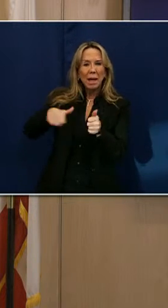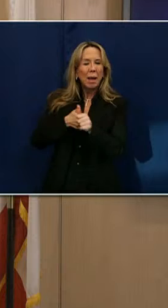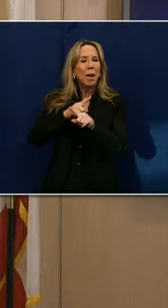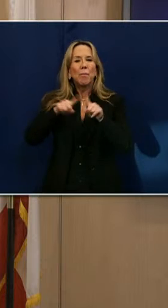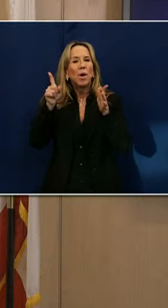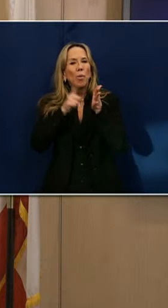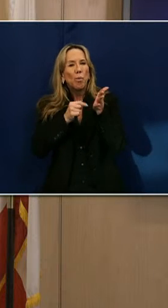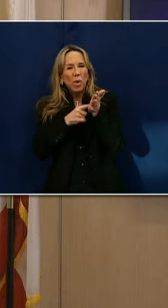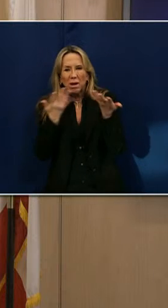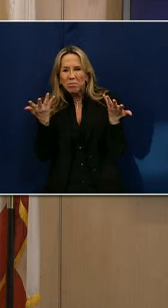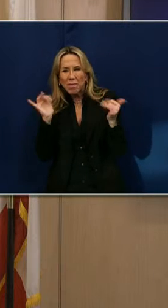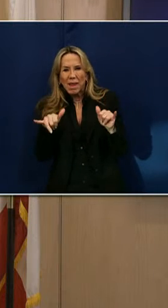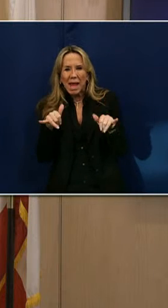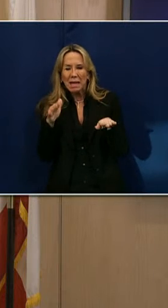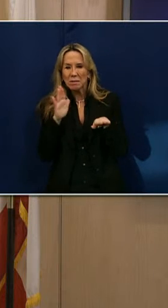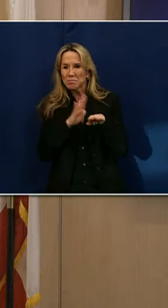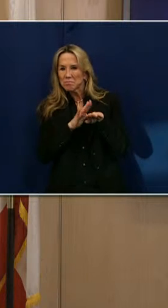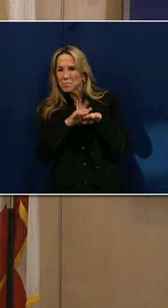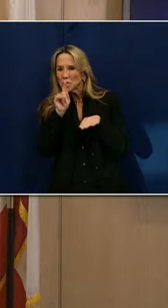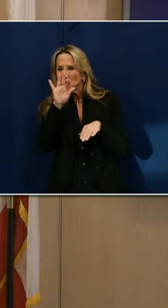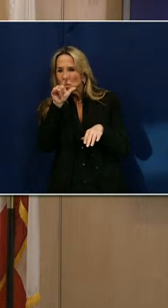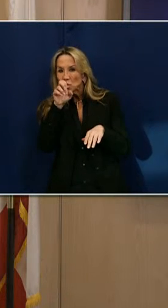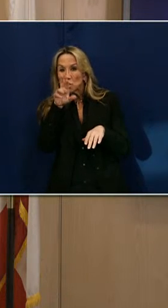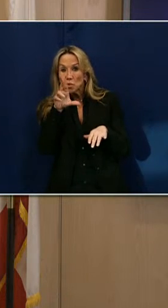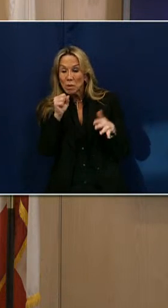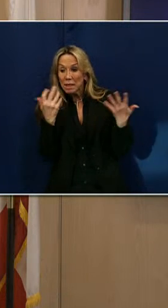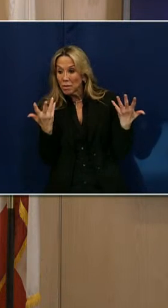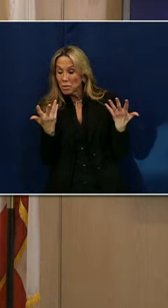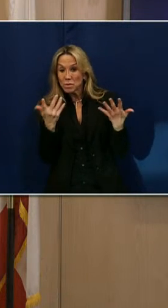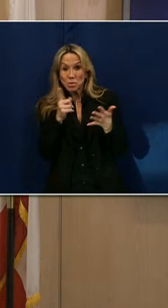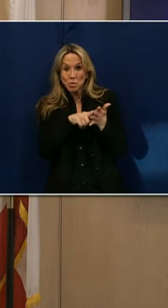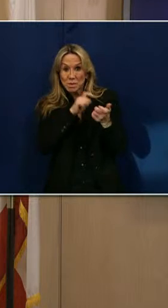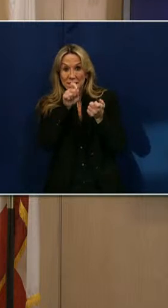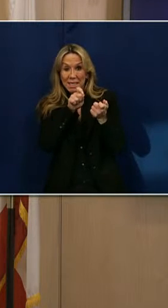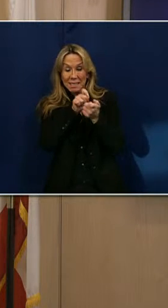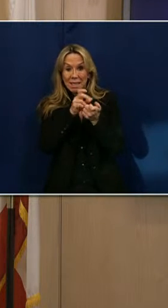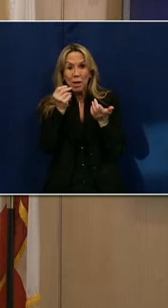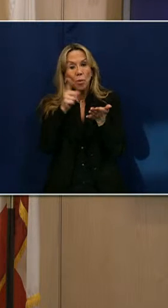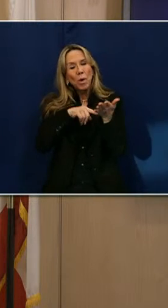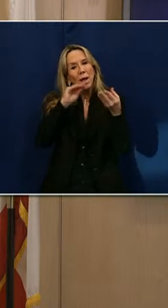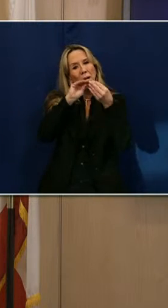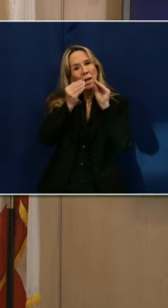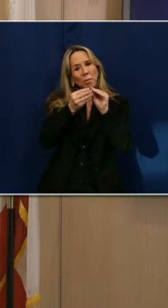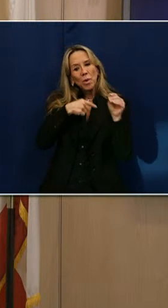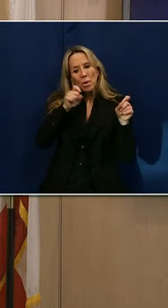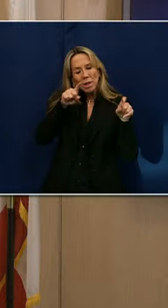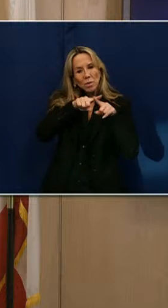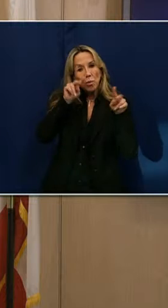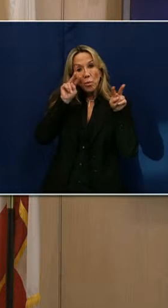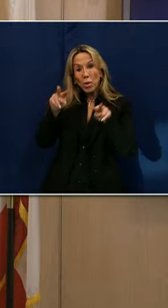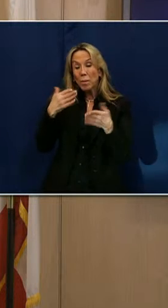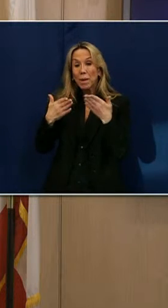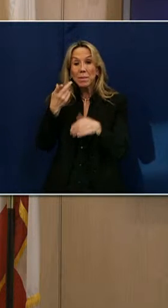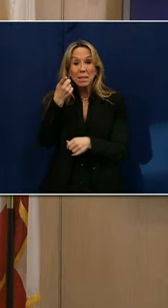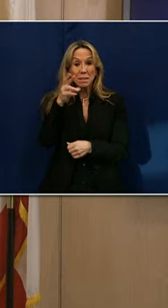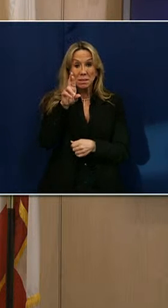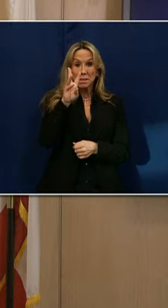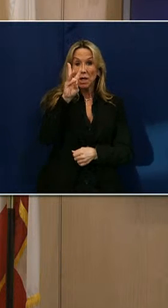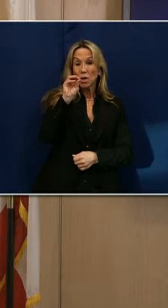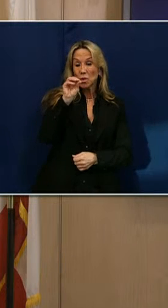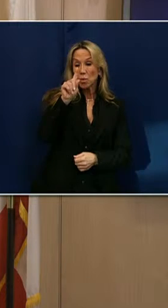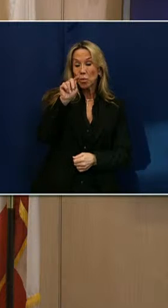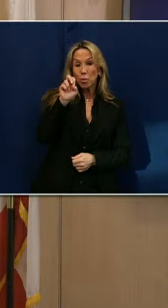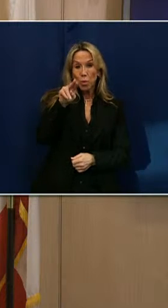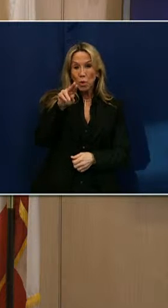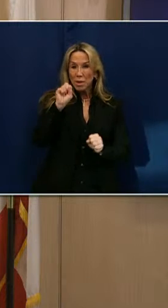triggers are to where we would need to meet it for those to be indicated, and then if maybe Dr. Wooten could speak to